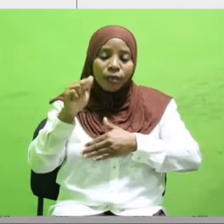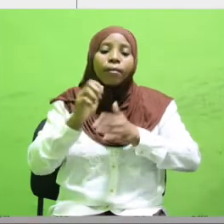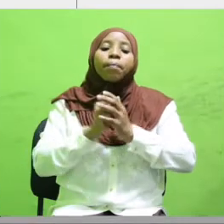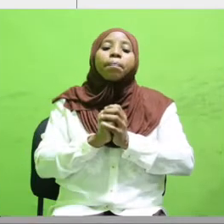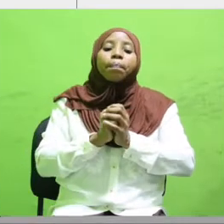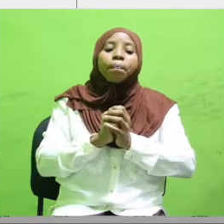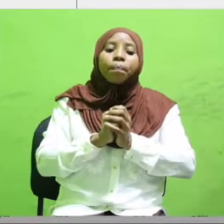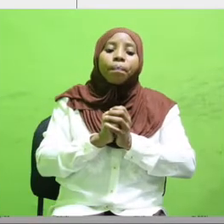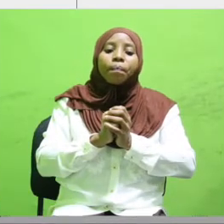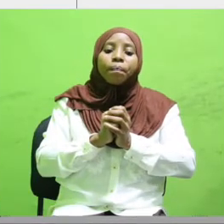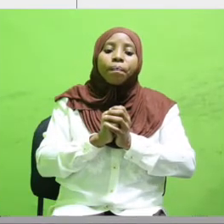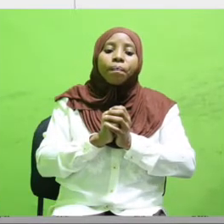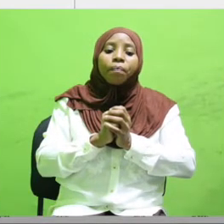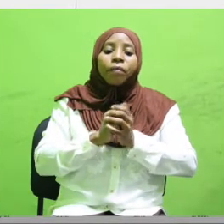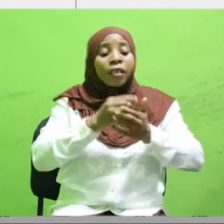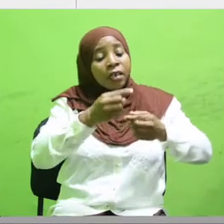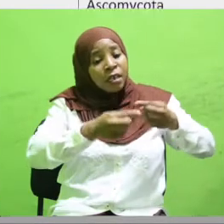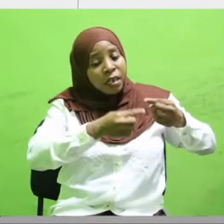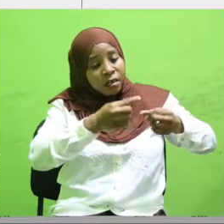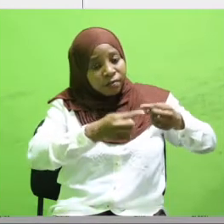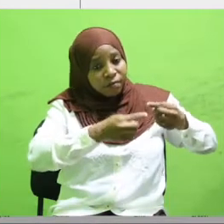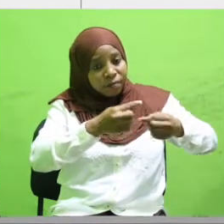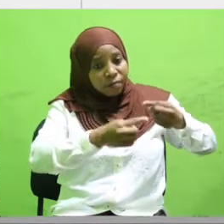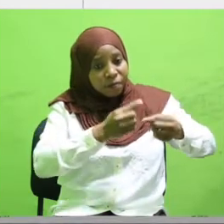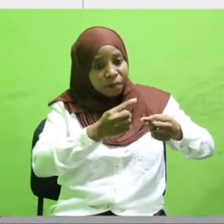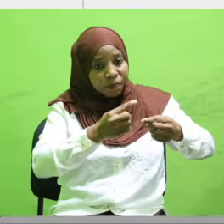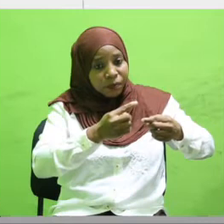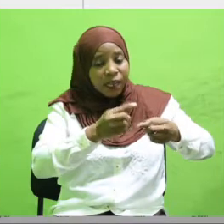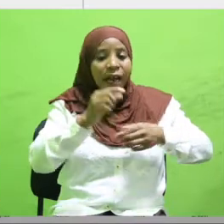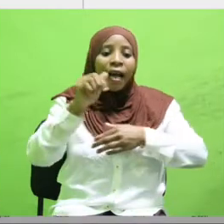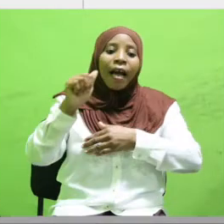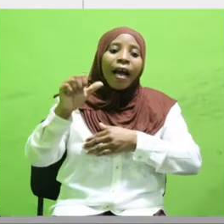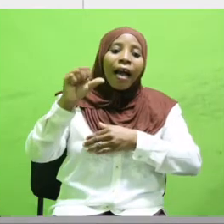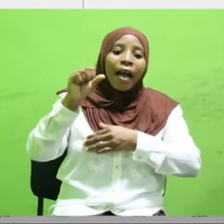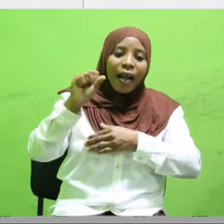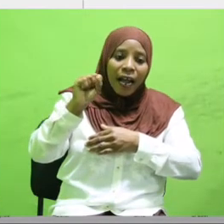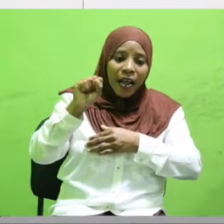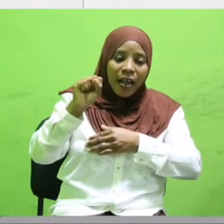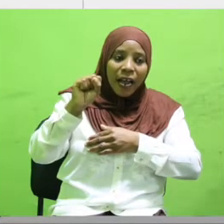Moving on, we have the phylum Ascomycota. Also,